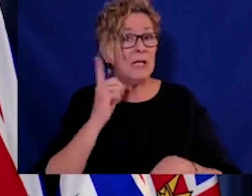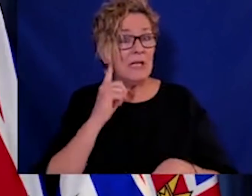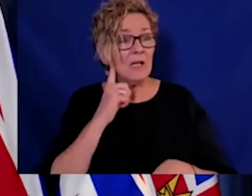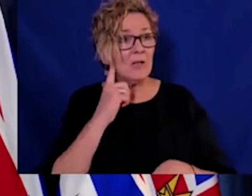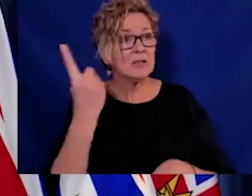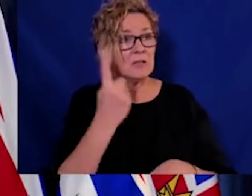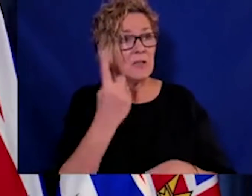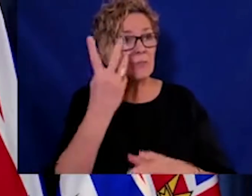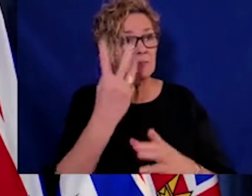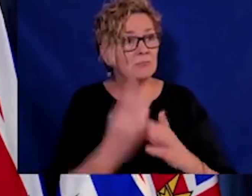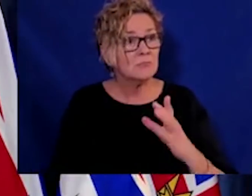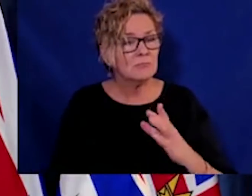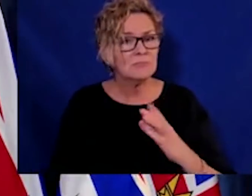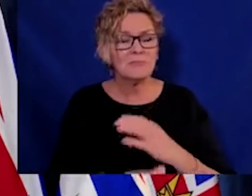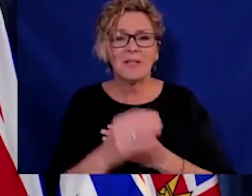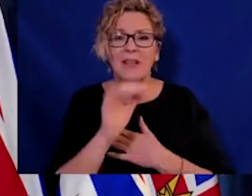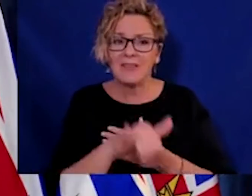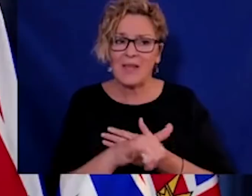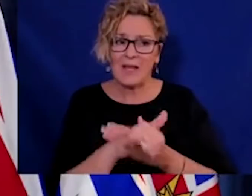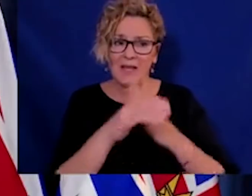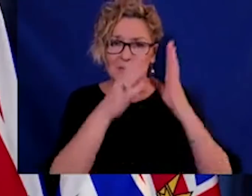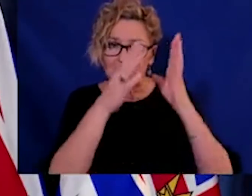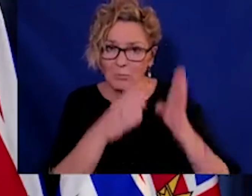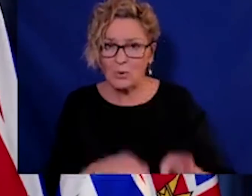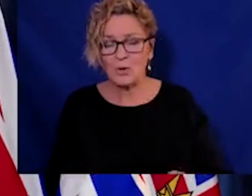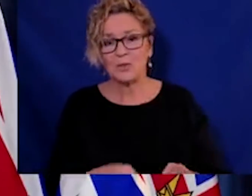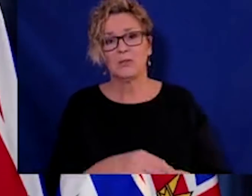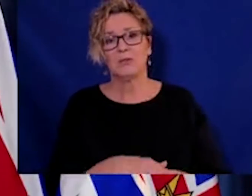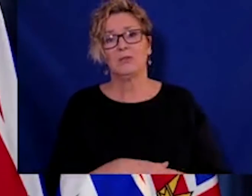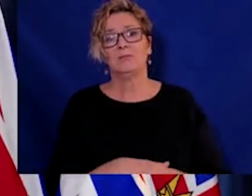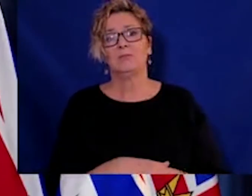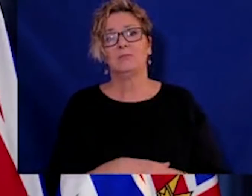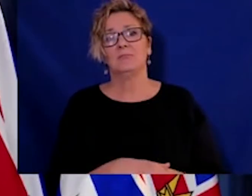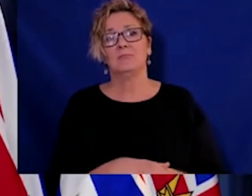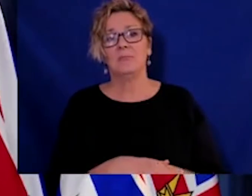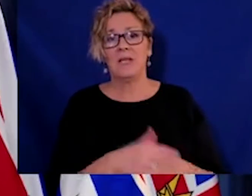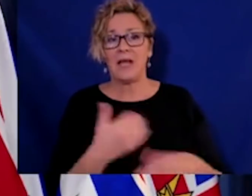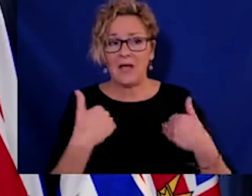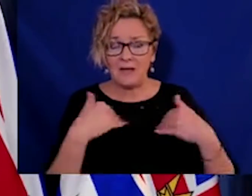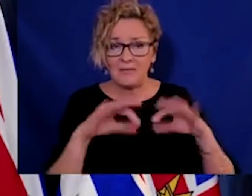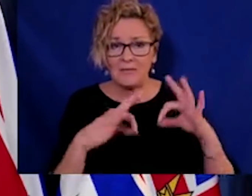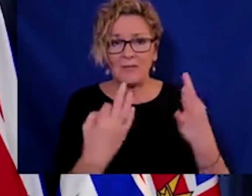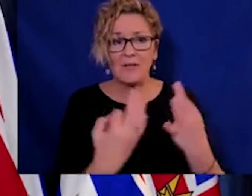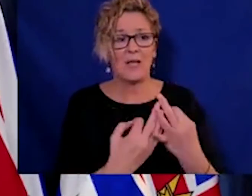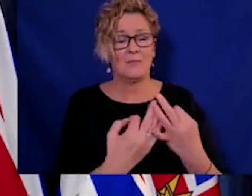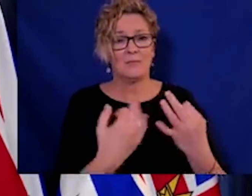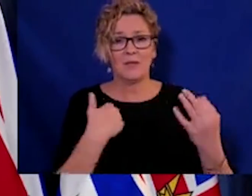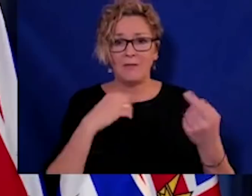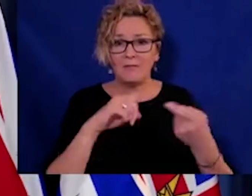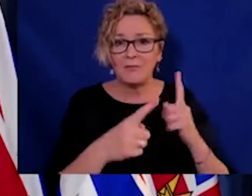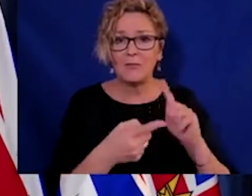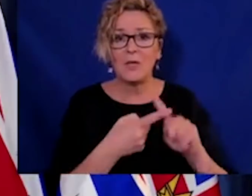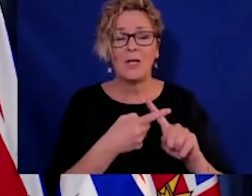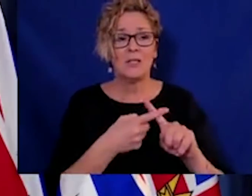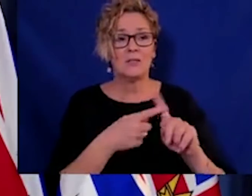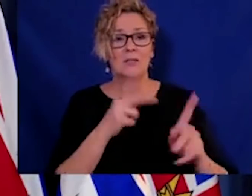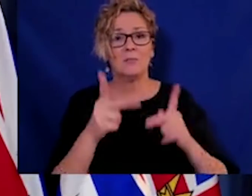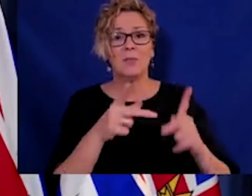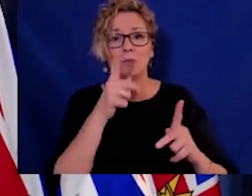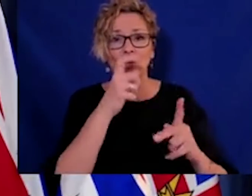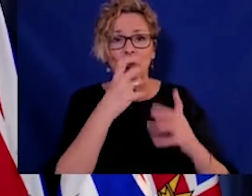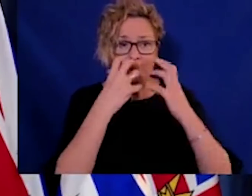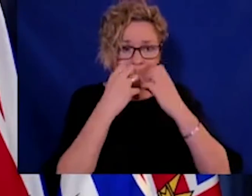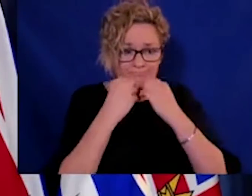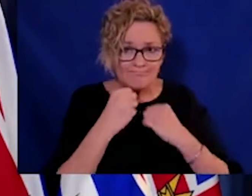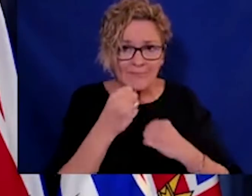grieve and a difficult time sometimes to understand the nature of this pandemic, the nature of this virus,